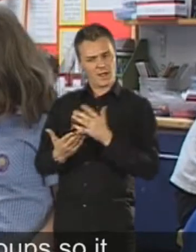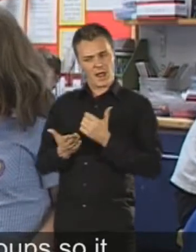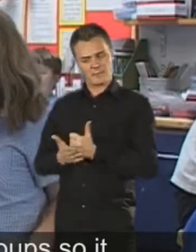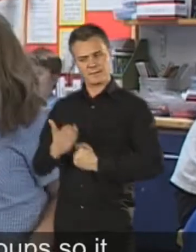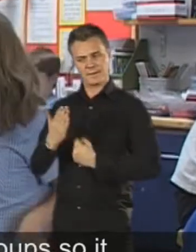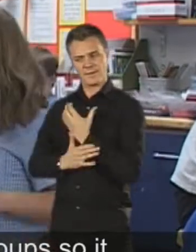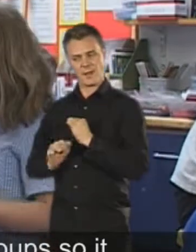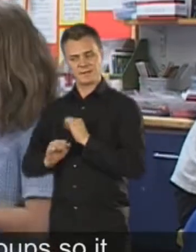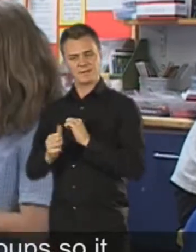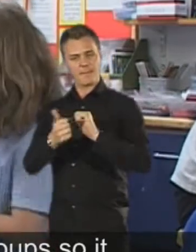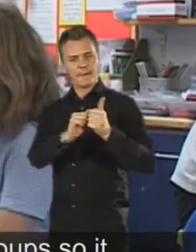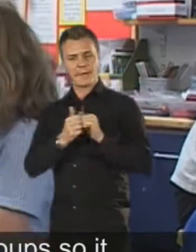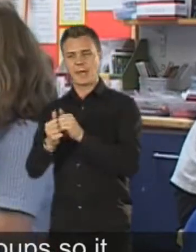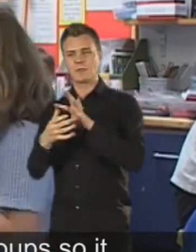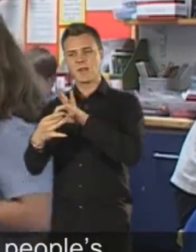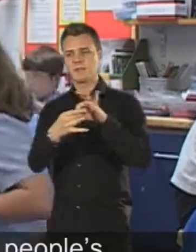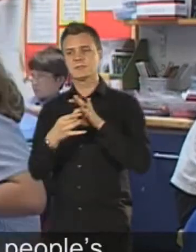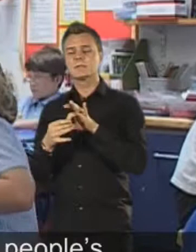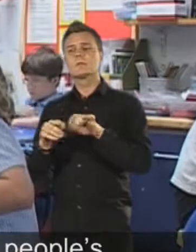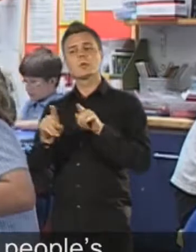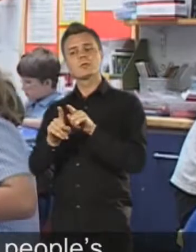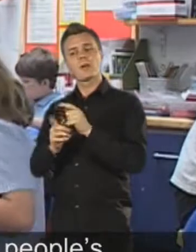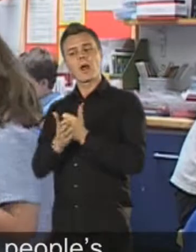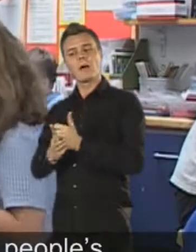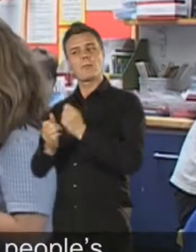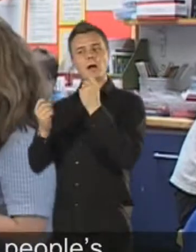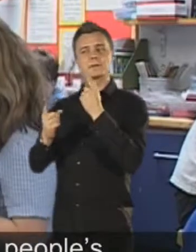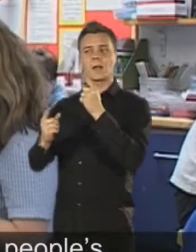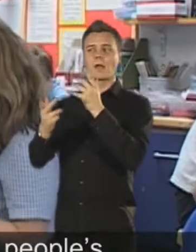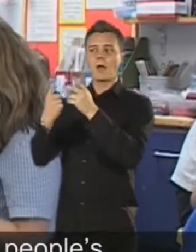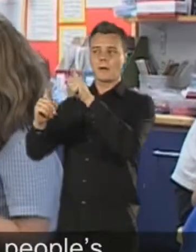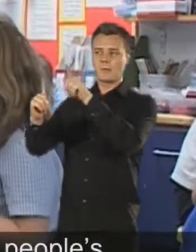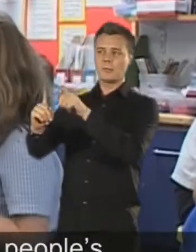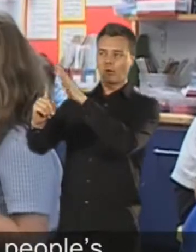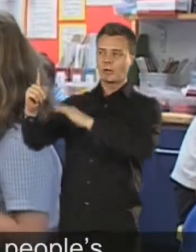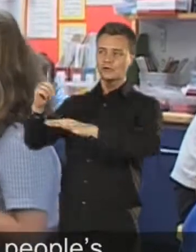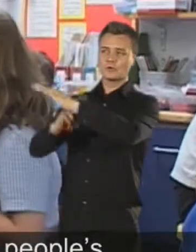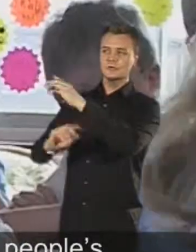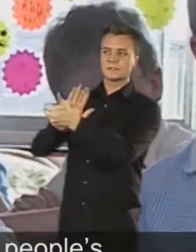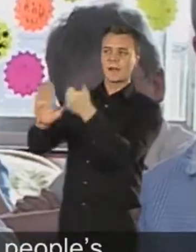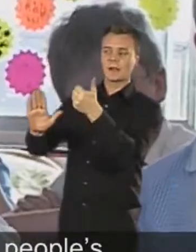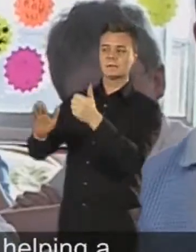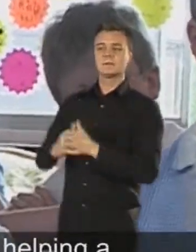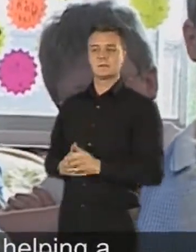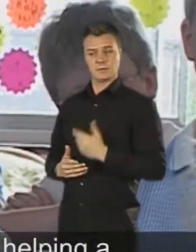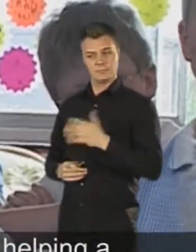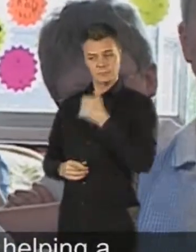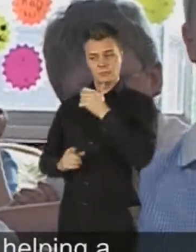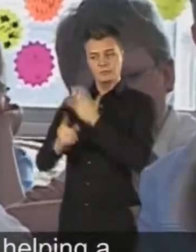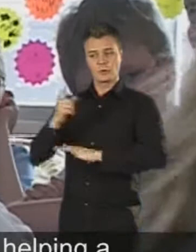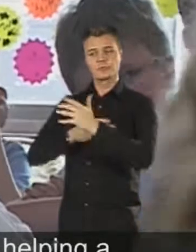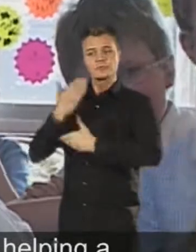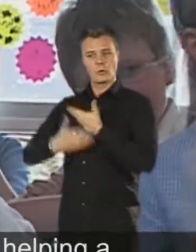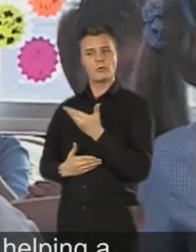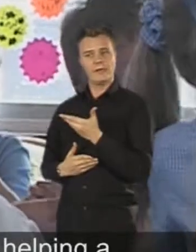peer relationships as well as helping him to understand other people's social skills. We have used social stories with Curtis as